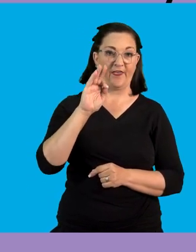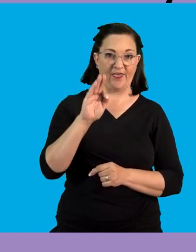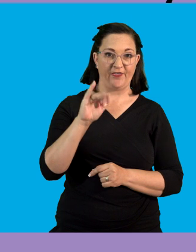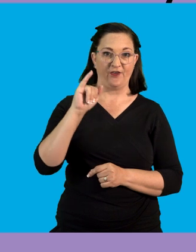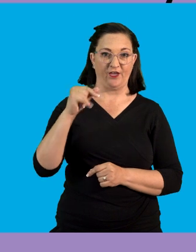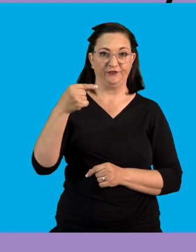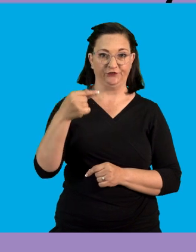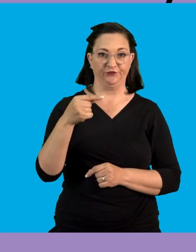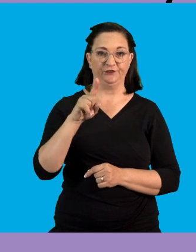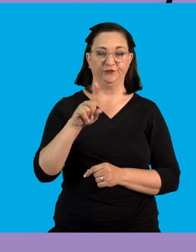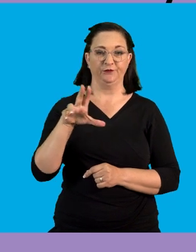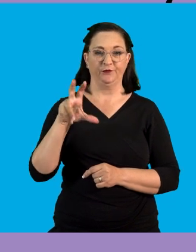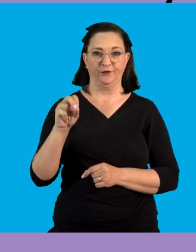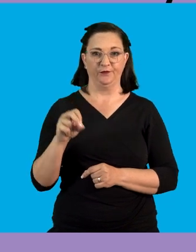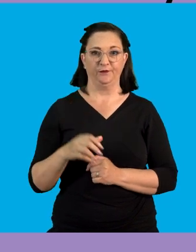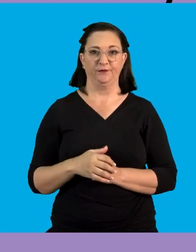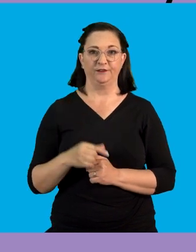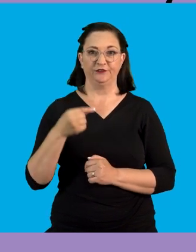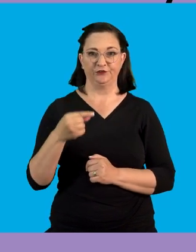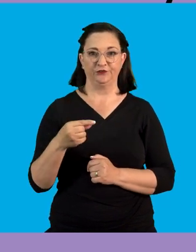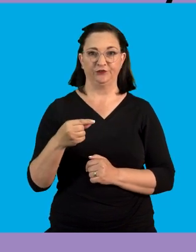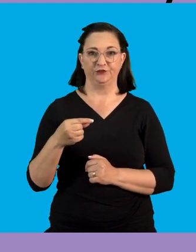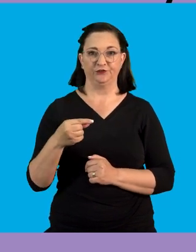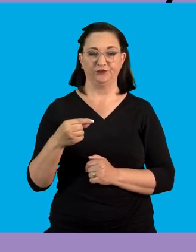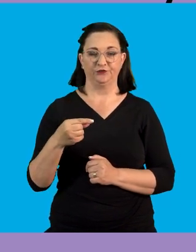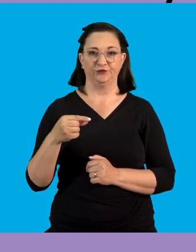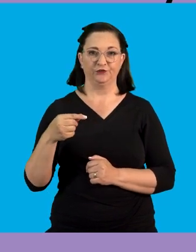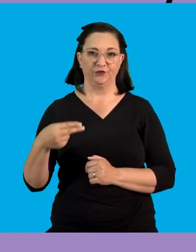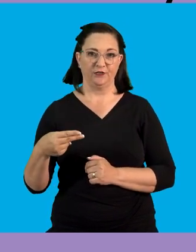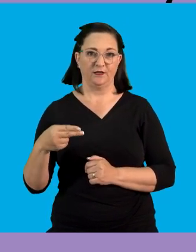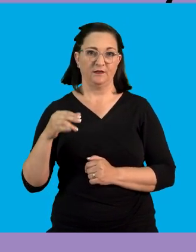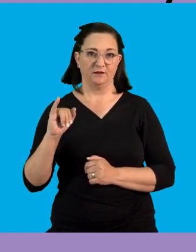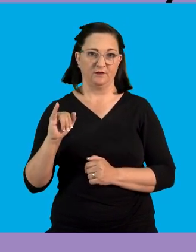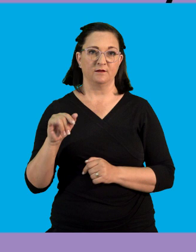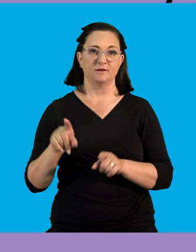FIG equals to 180 degrees. And triangle